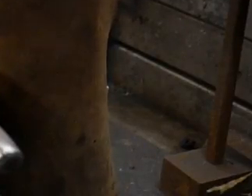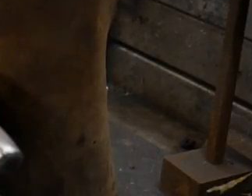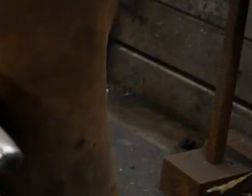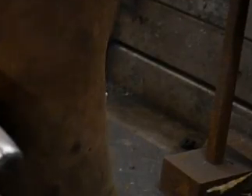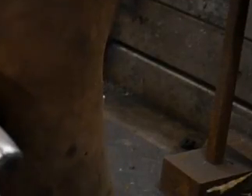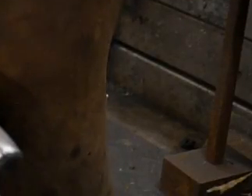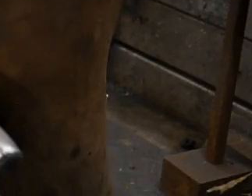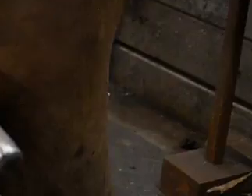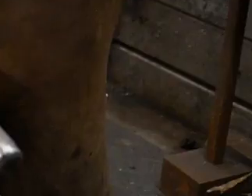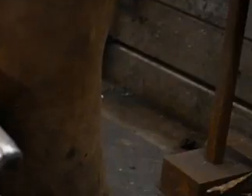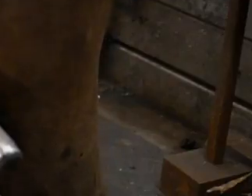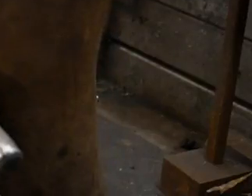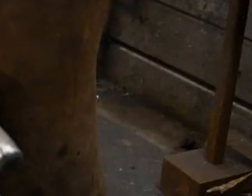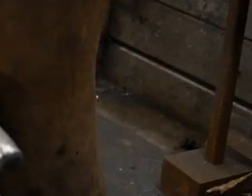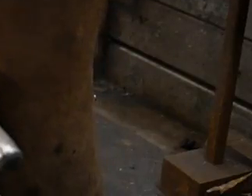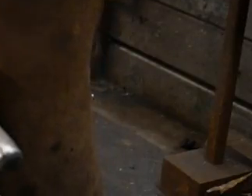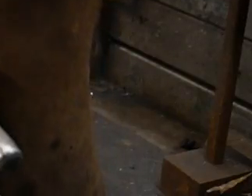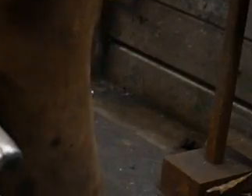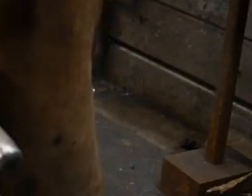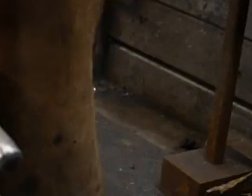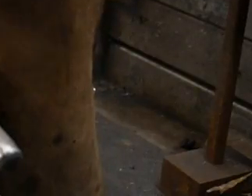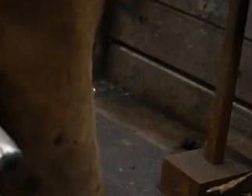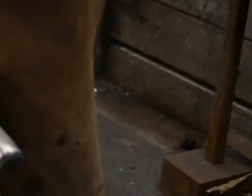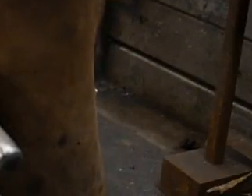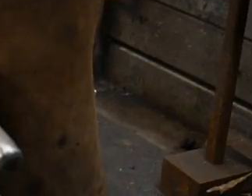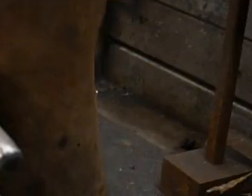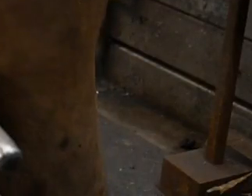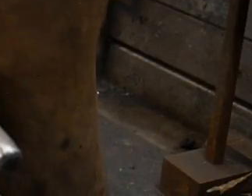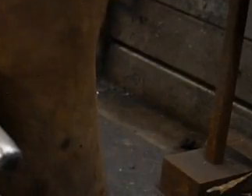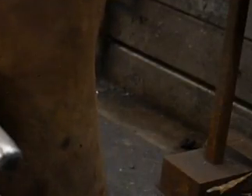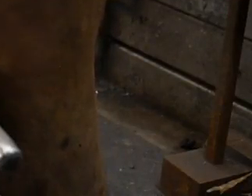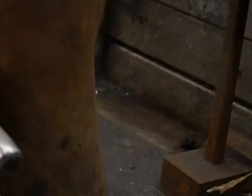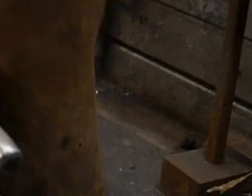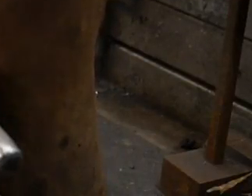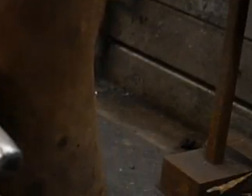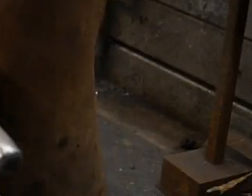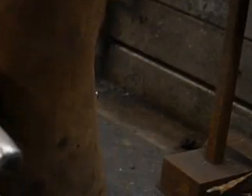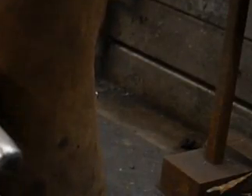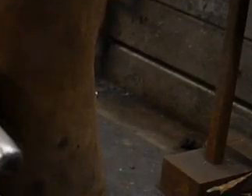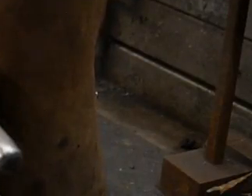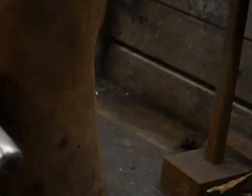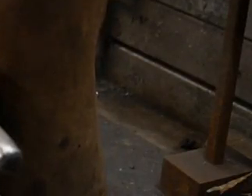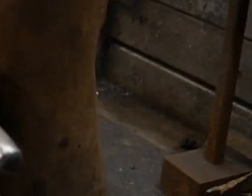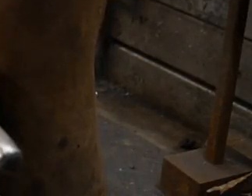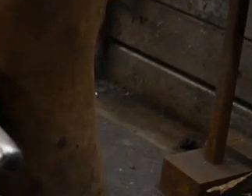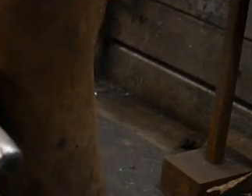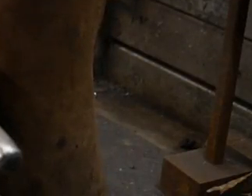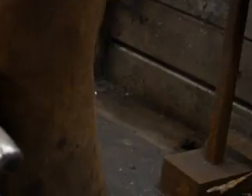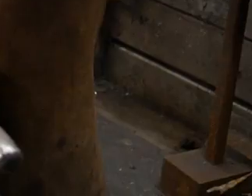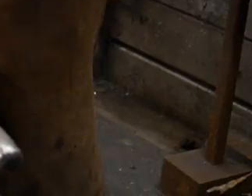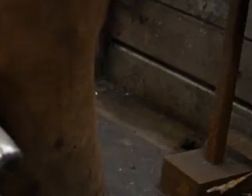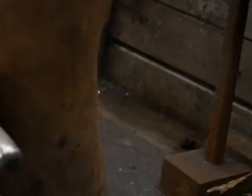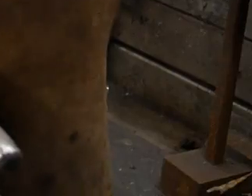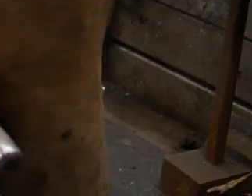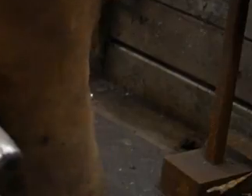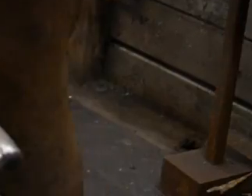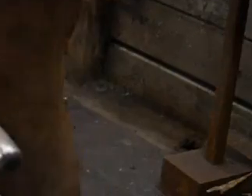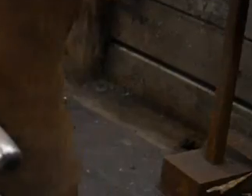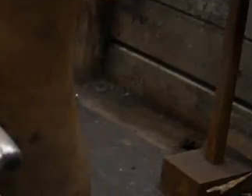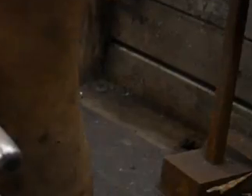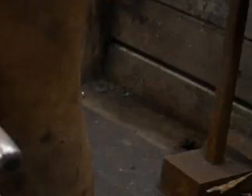round bar could have been extruded under far more pressure. Yes, it could have been as well. This could have been rolled through a